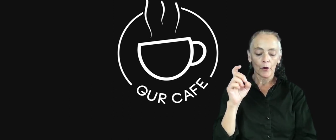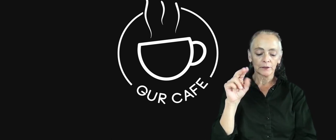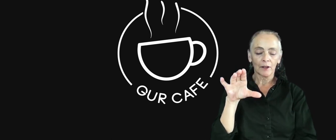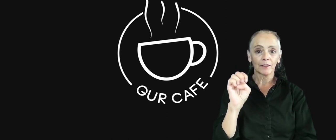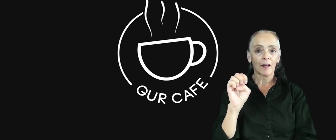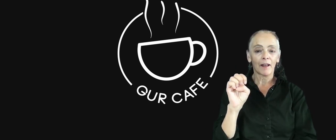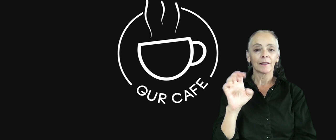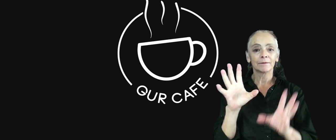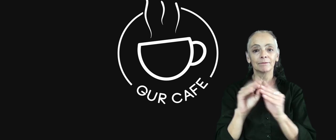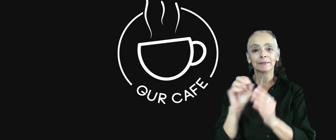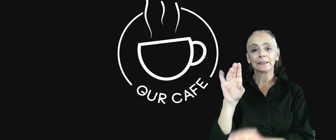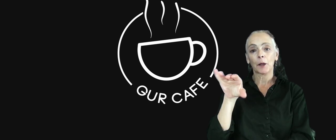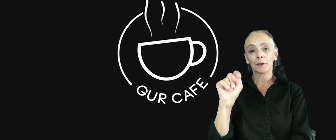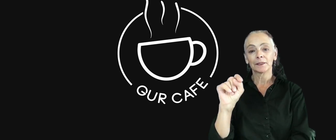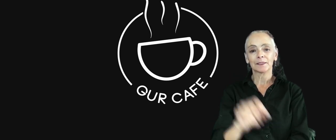Summit.